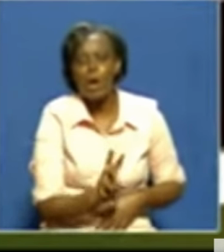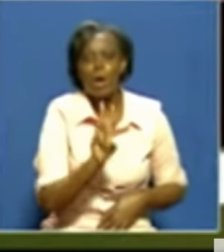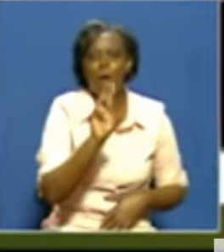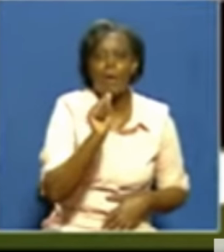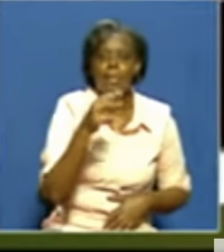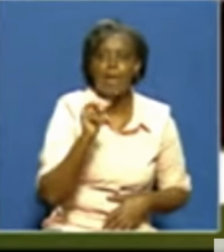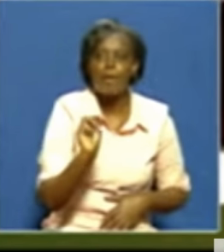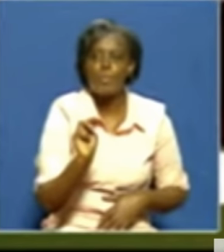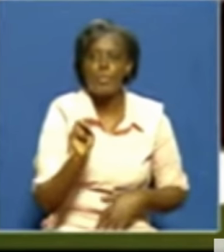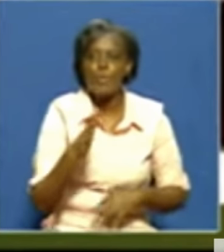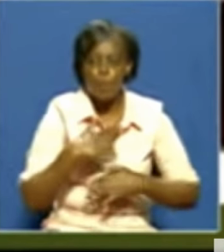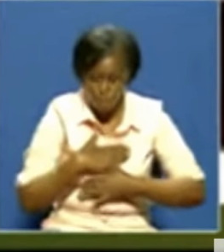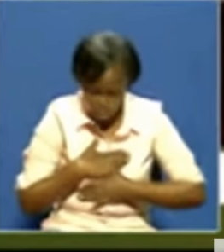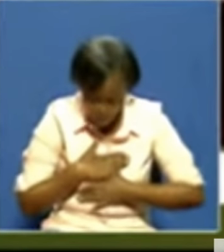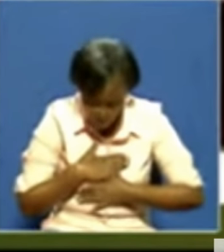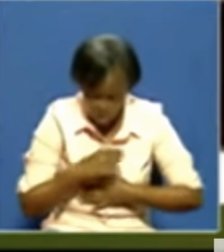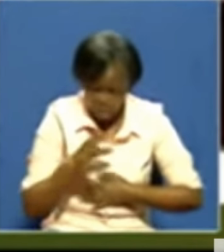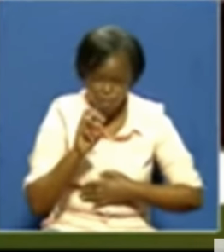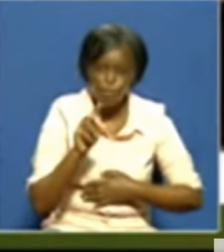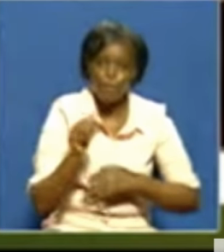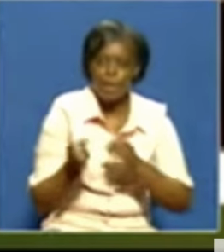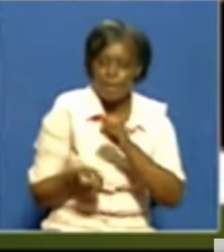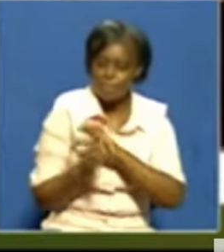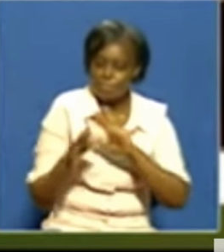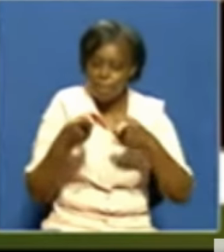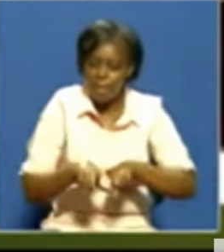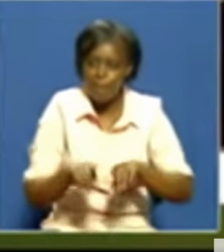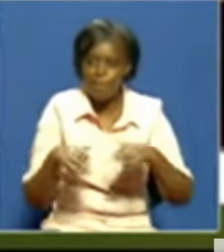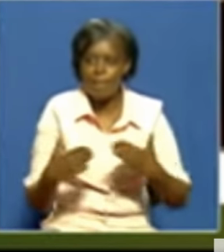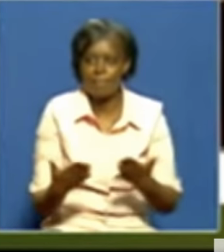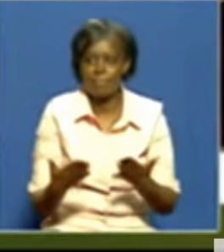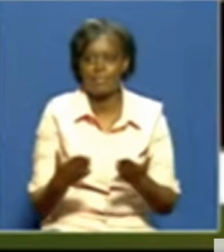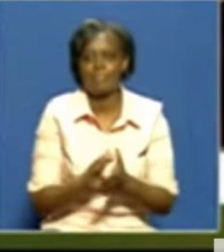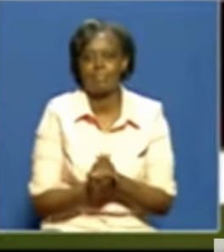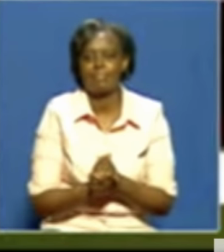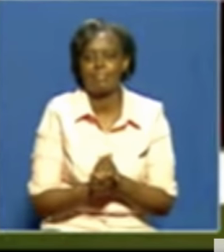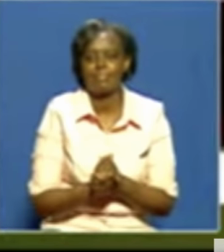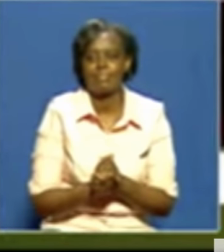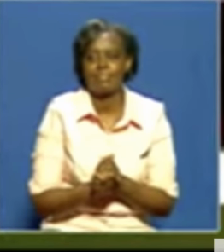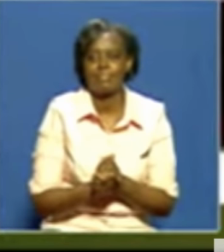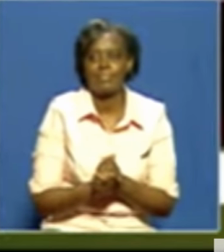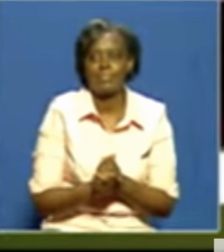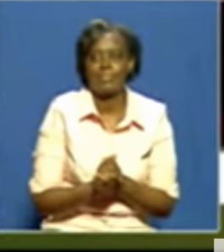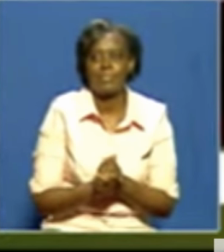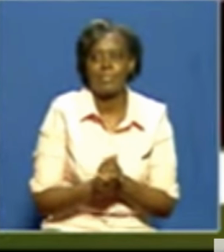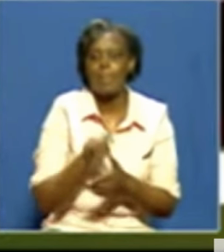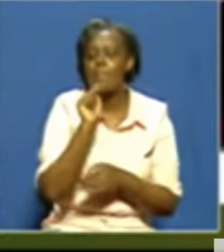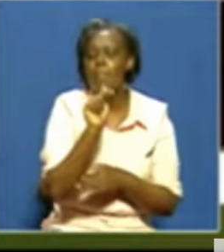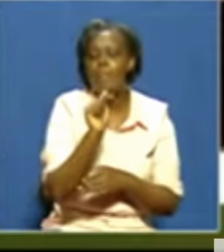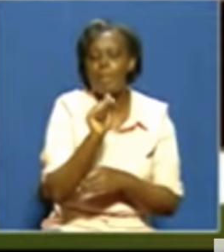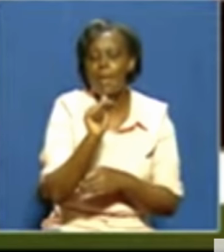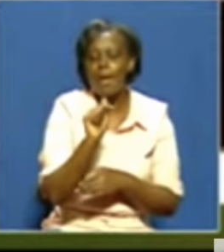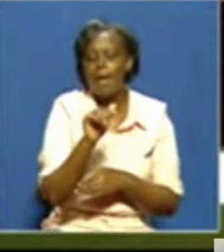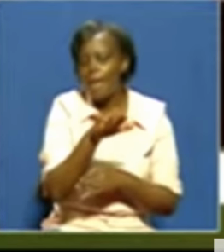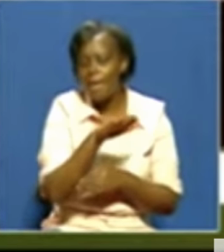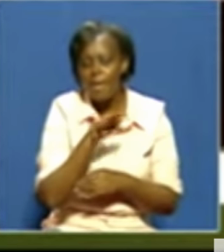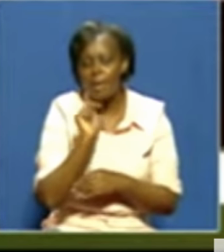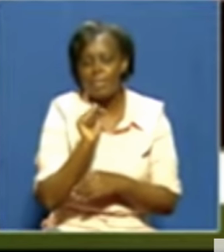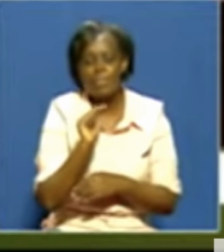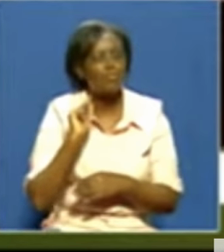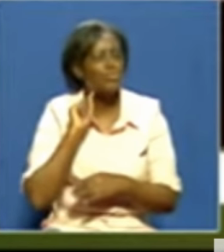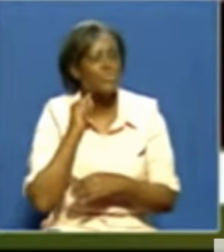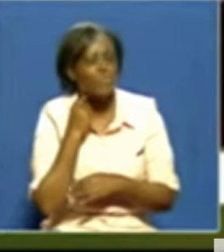Honorable Owen Bayer has explained how it happened there. So, pale kulikuwa kutamu. Na